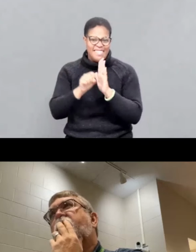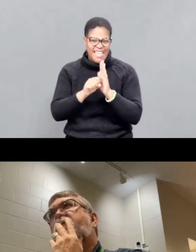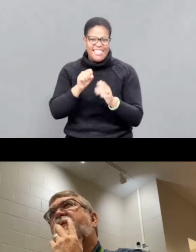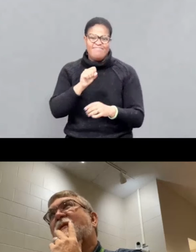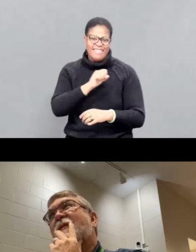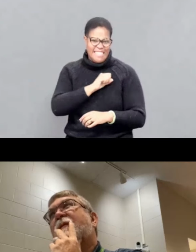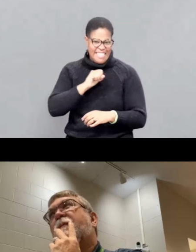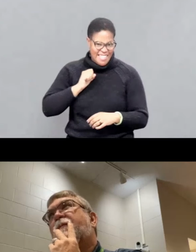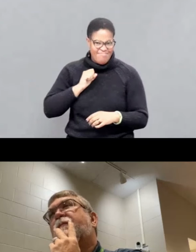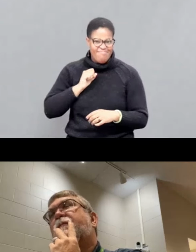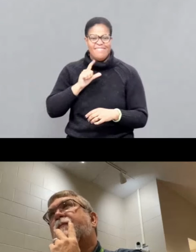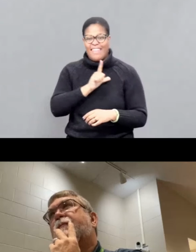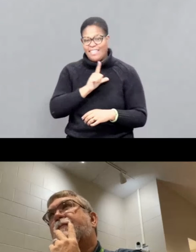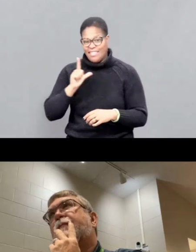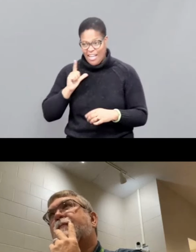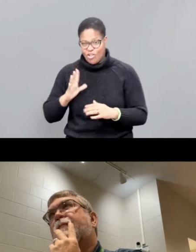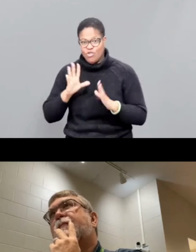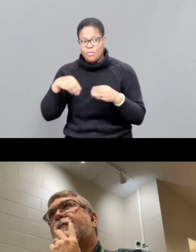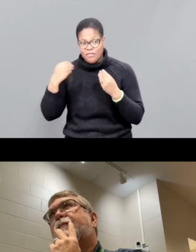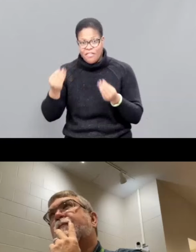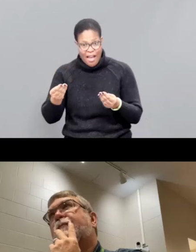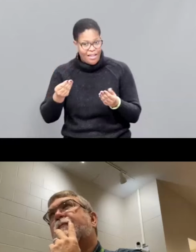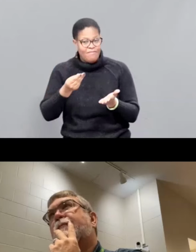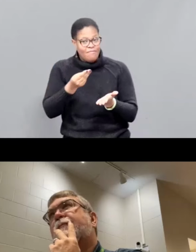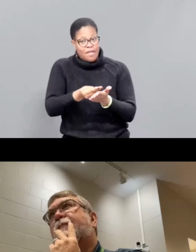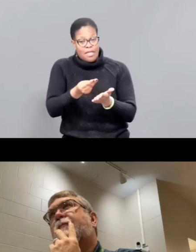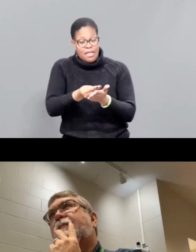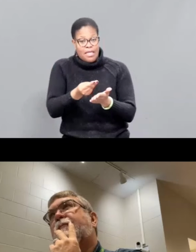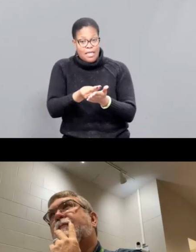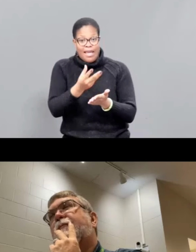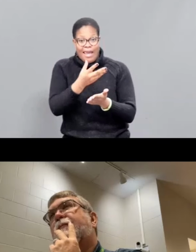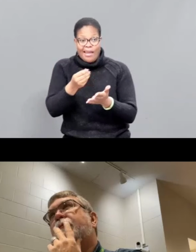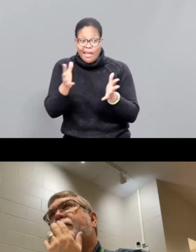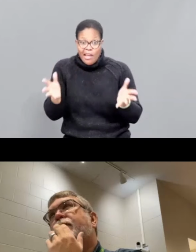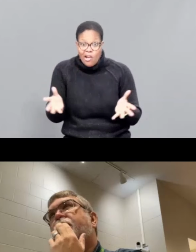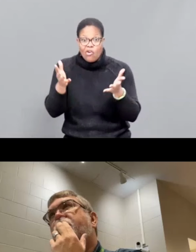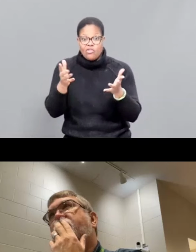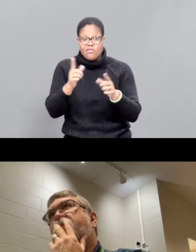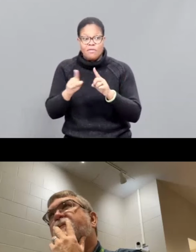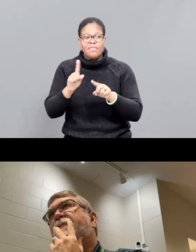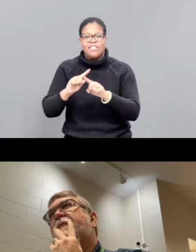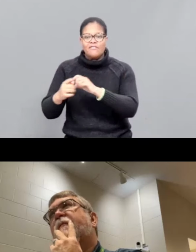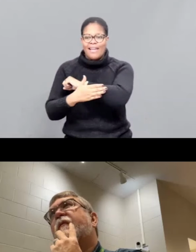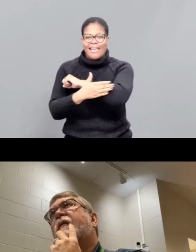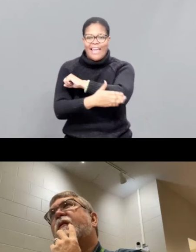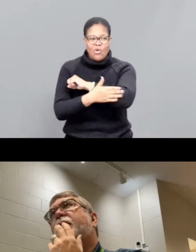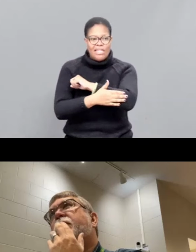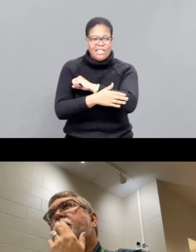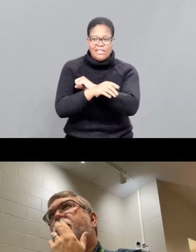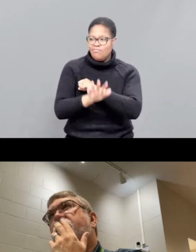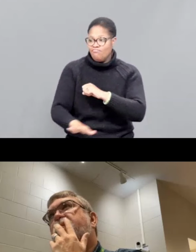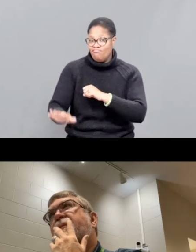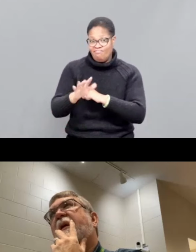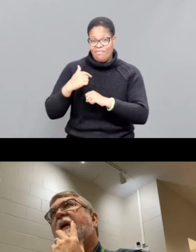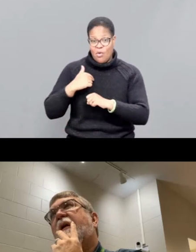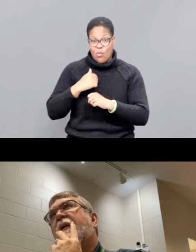legislators to provide the funding and the encouragement from the different counties that we serve